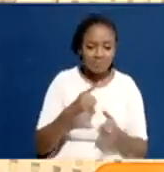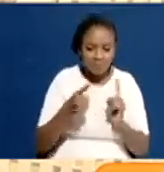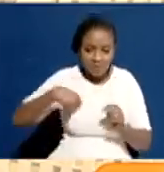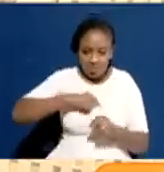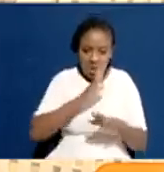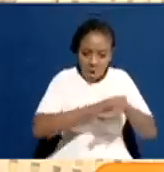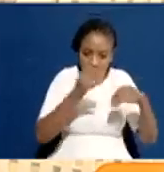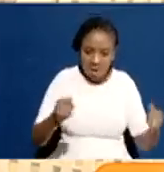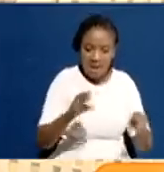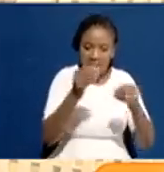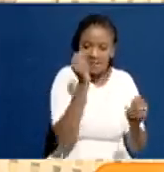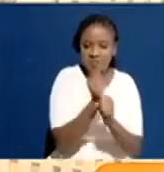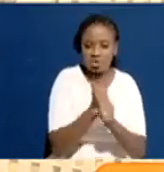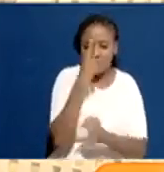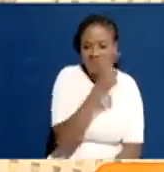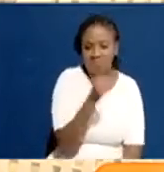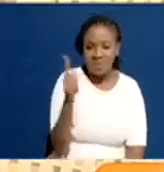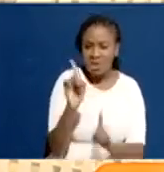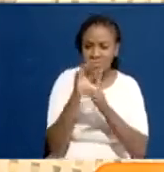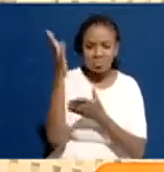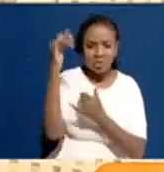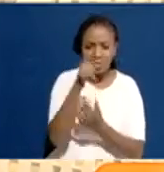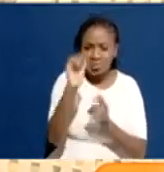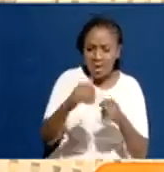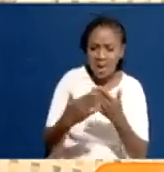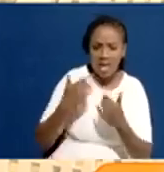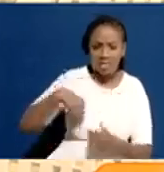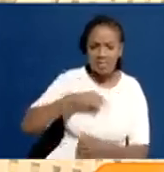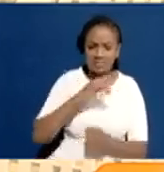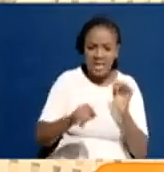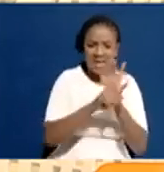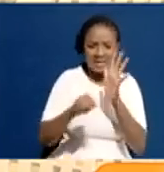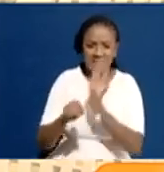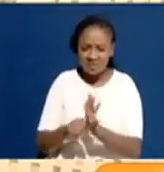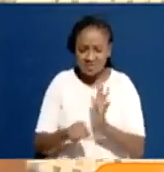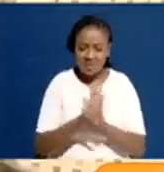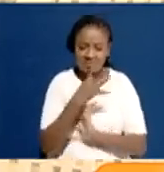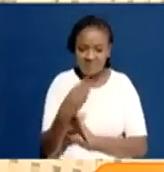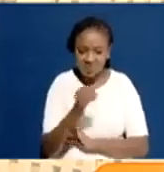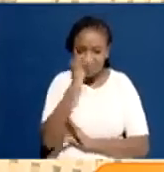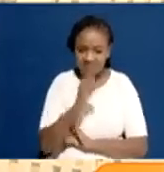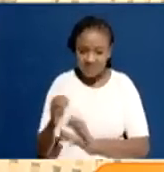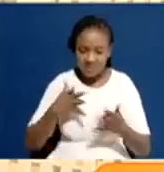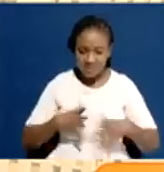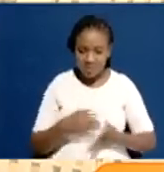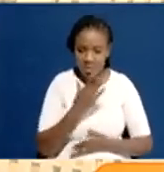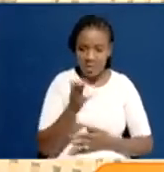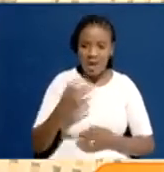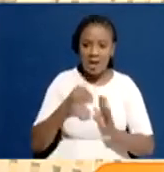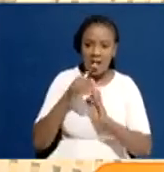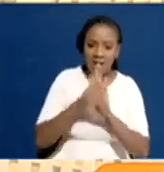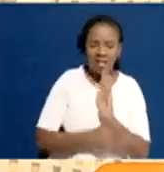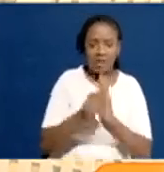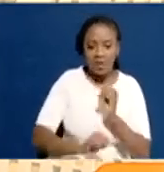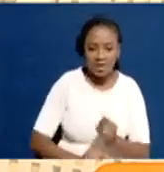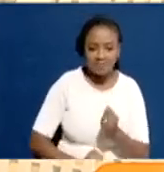for them. So, of course, we hope that you can be able to help us move our negative 40% on the decline of the industry. And